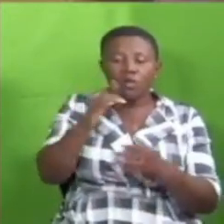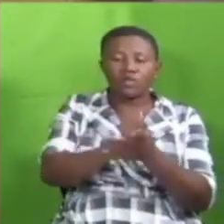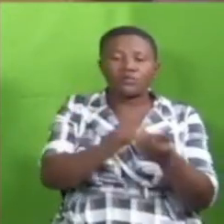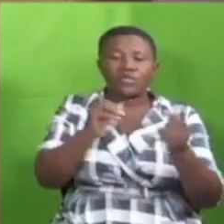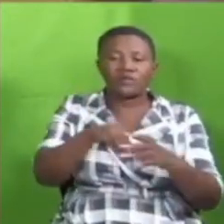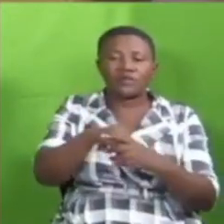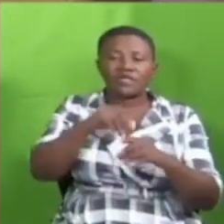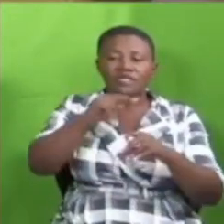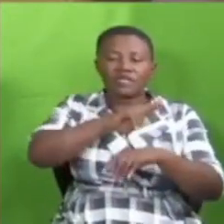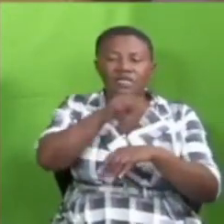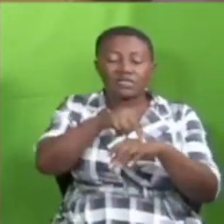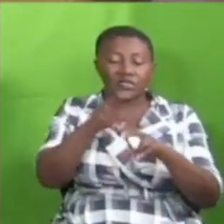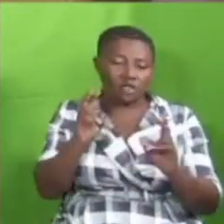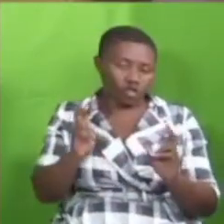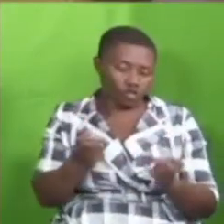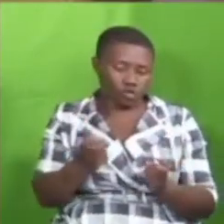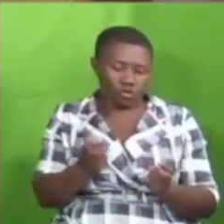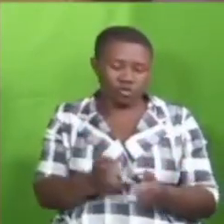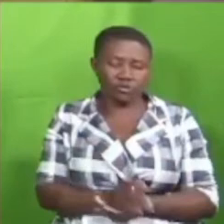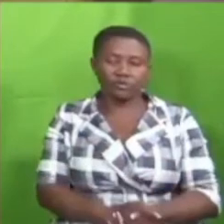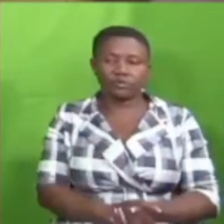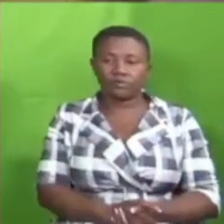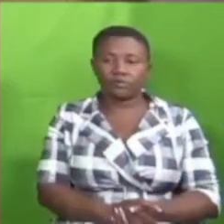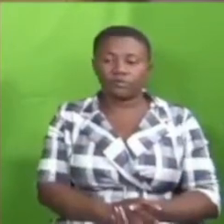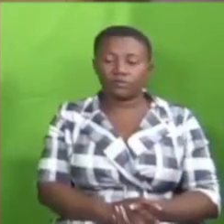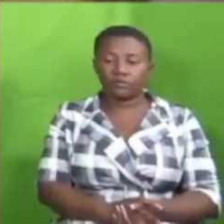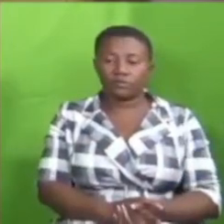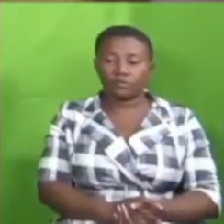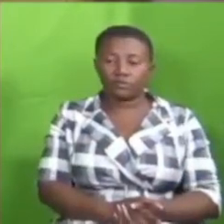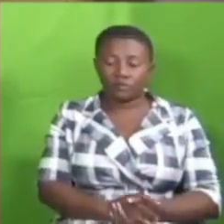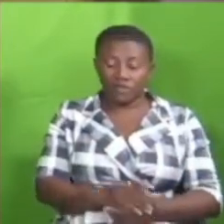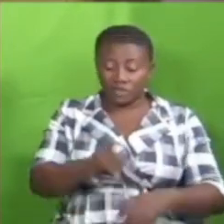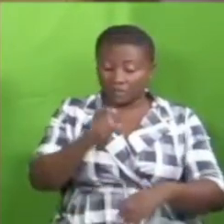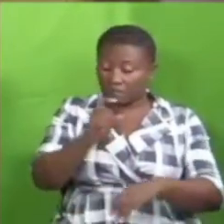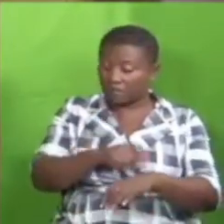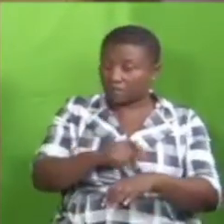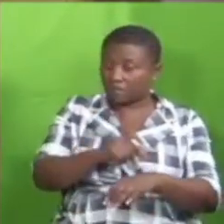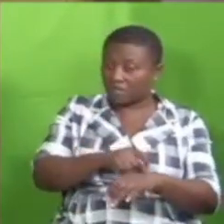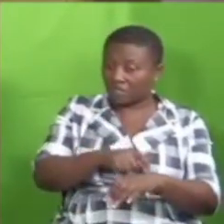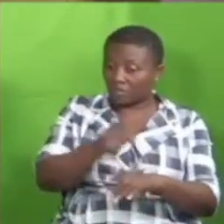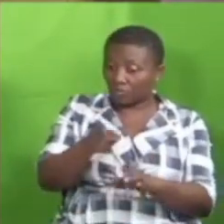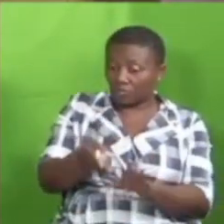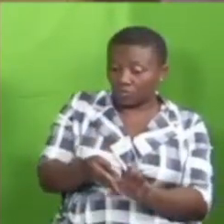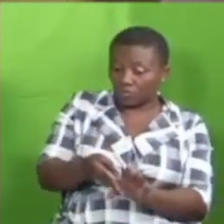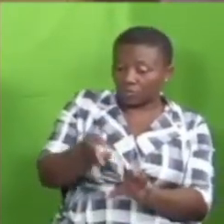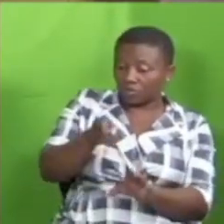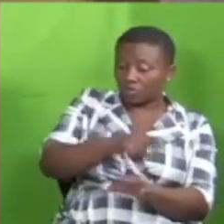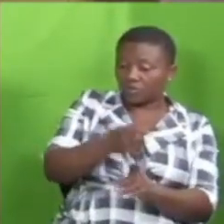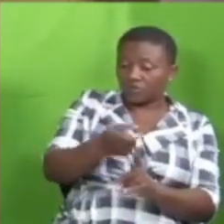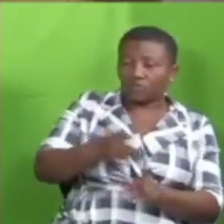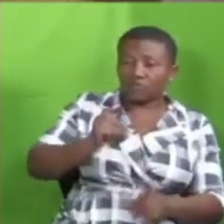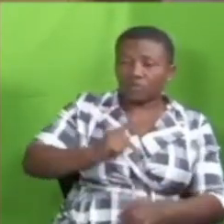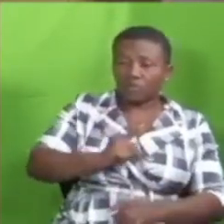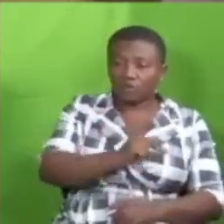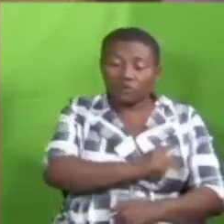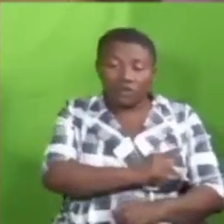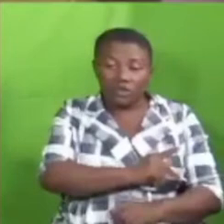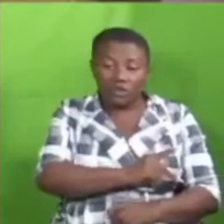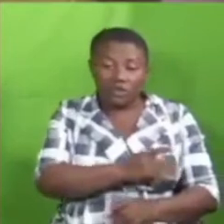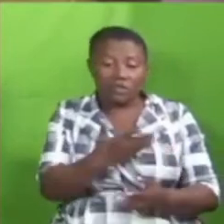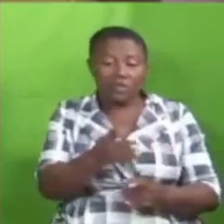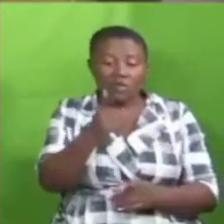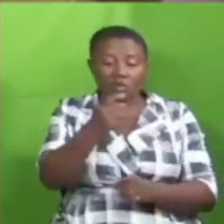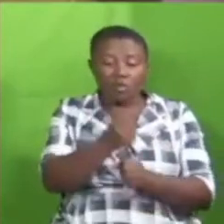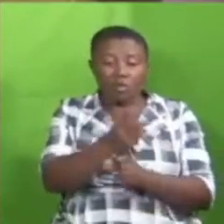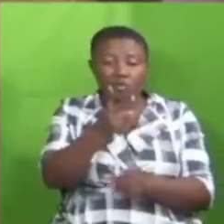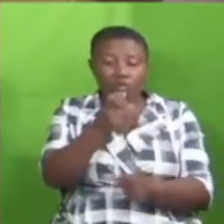issues? Mr. Speaker, the time that you exit, just a year or two after leaving Parliament, and you